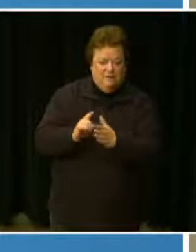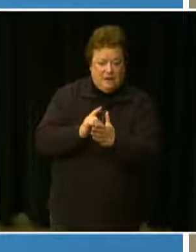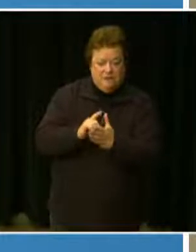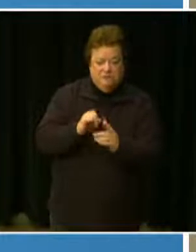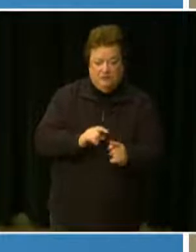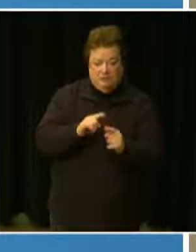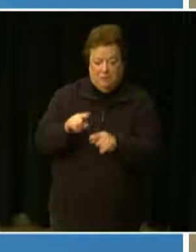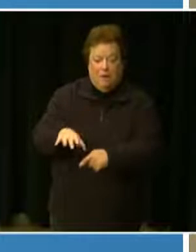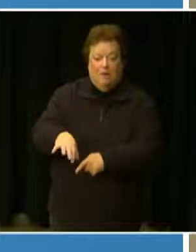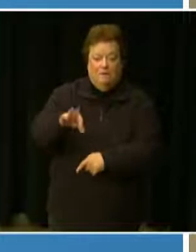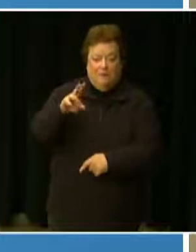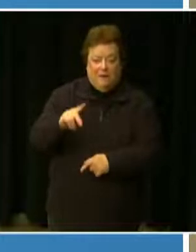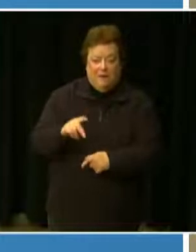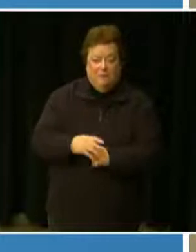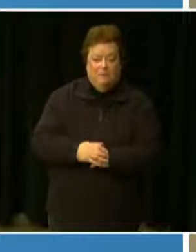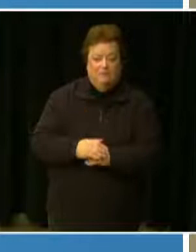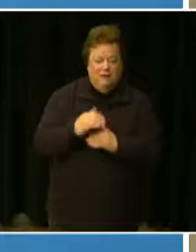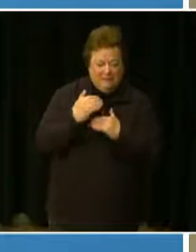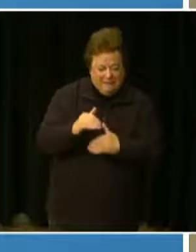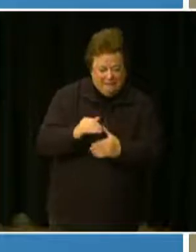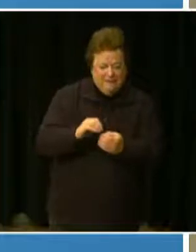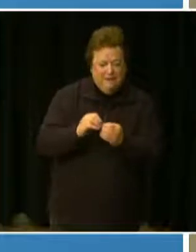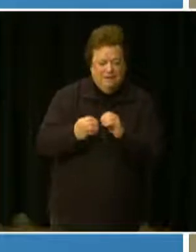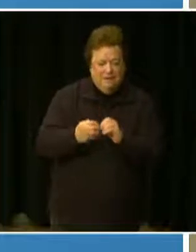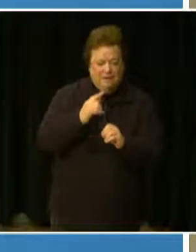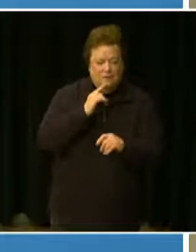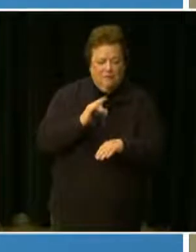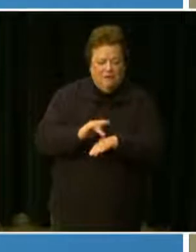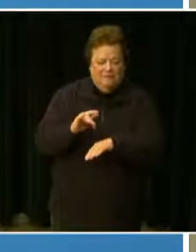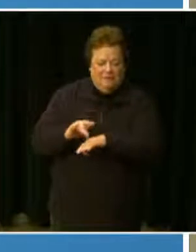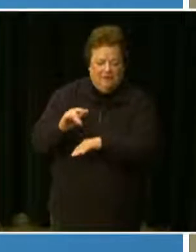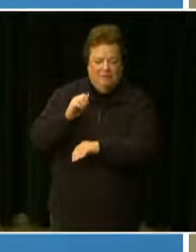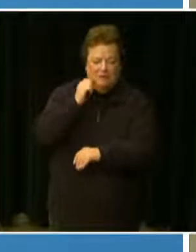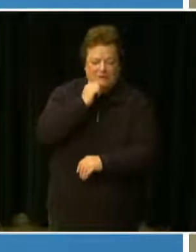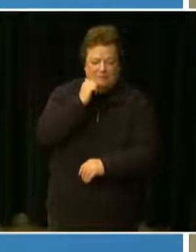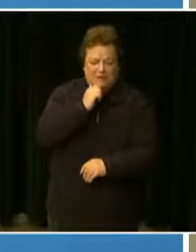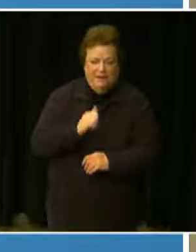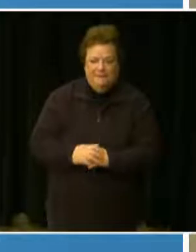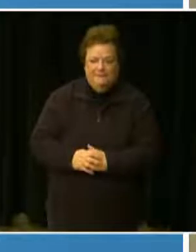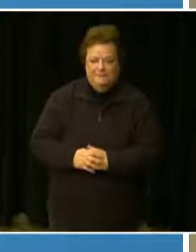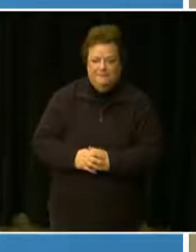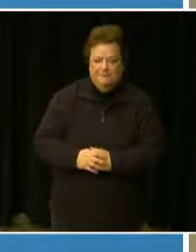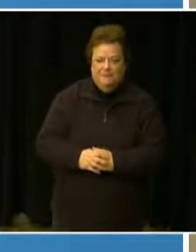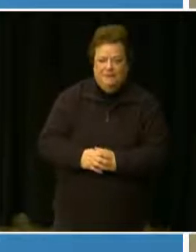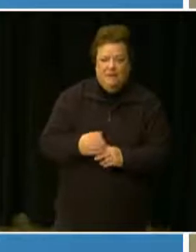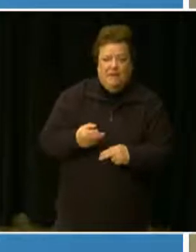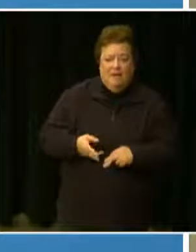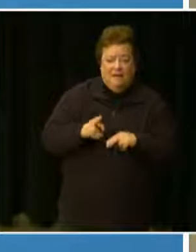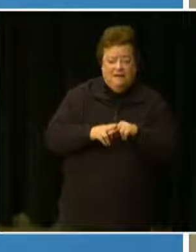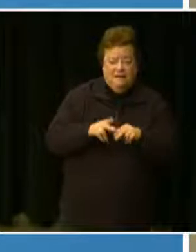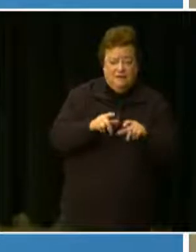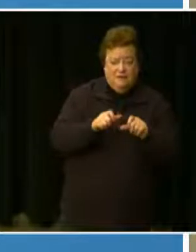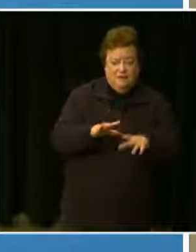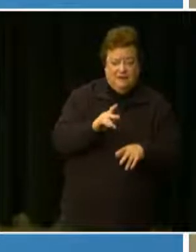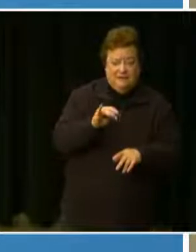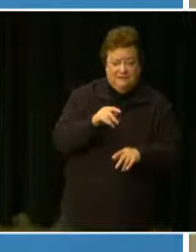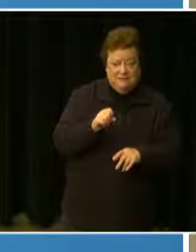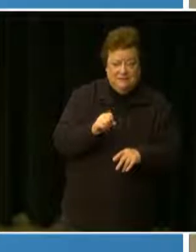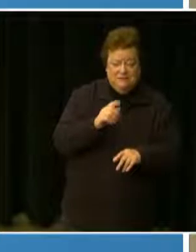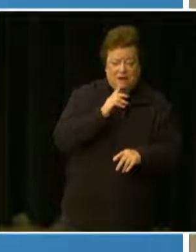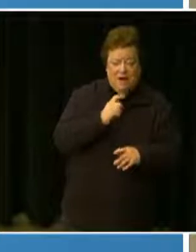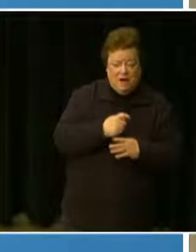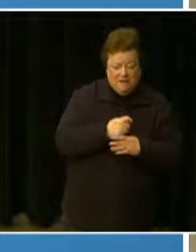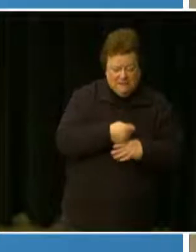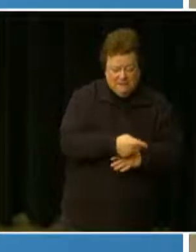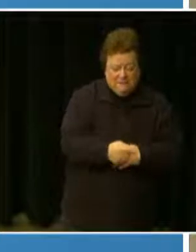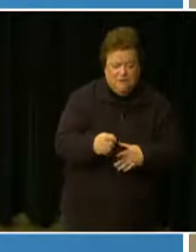A limited number of kits will be available on a daily basis. Additional test kits are